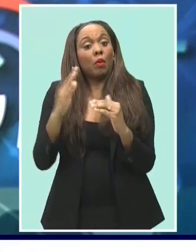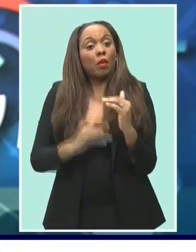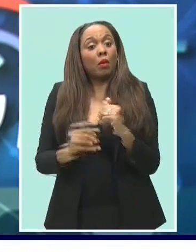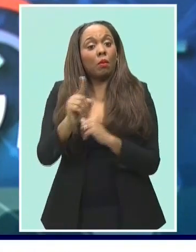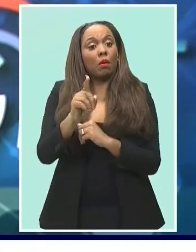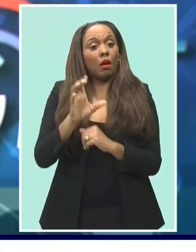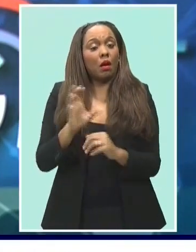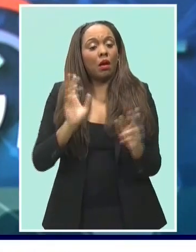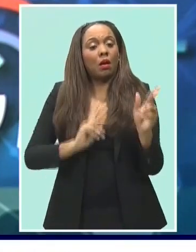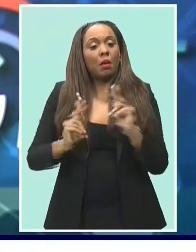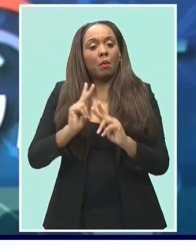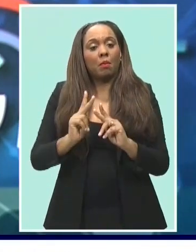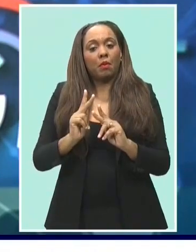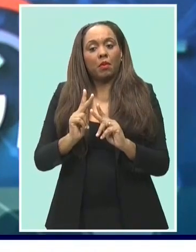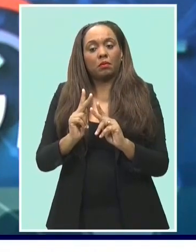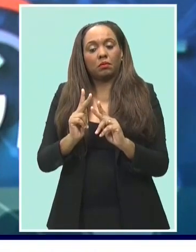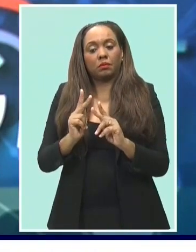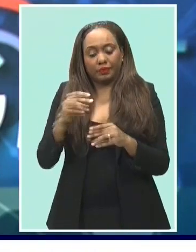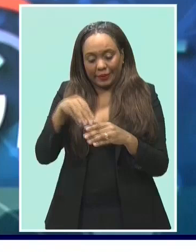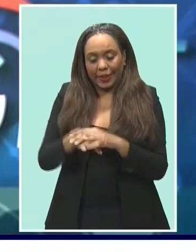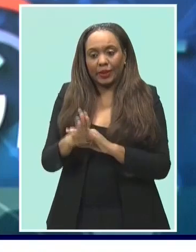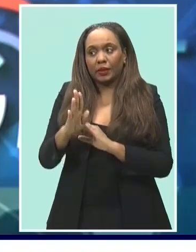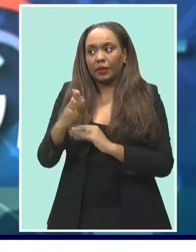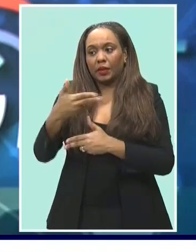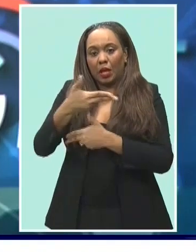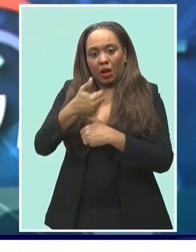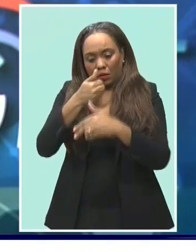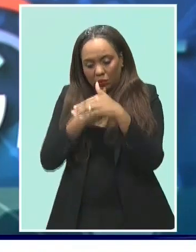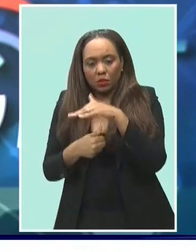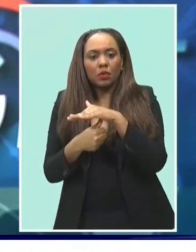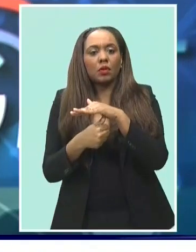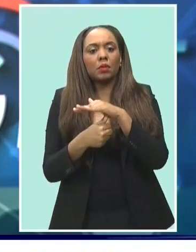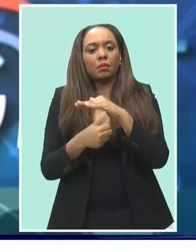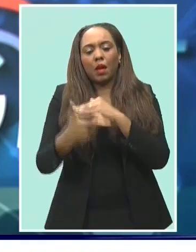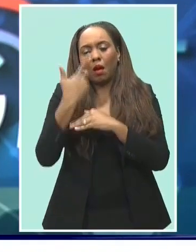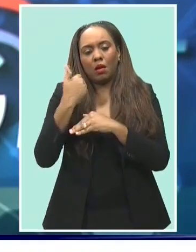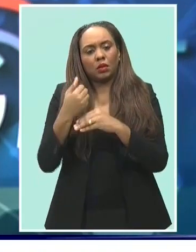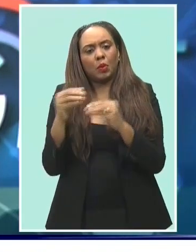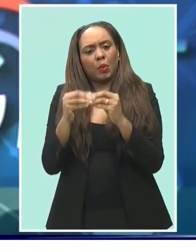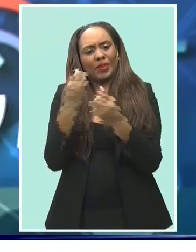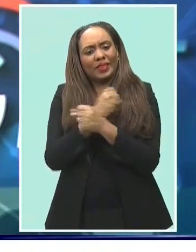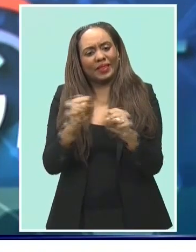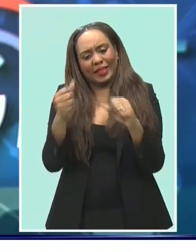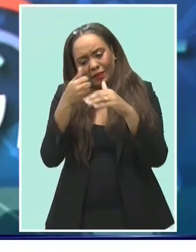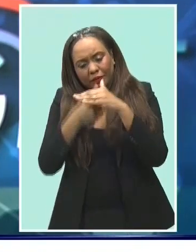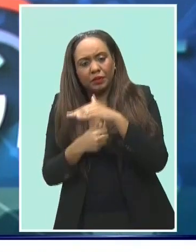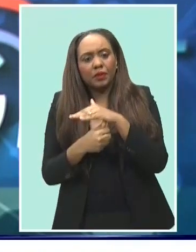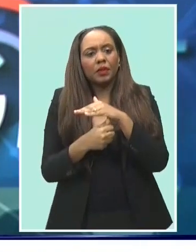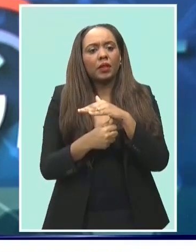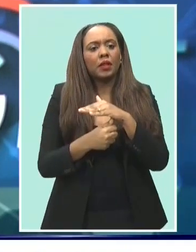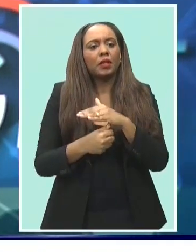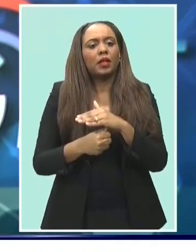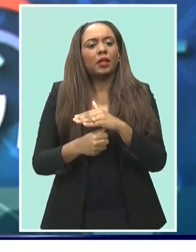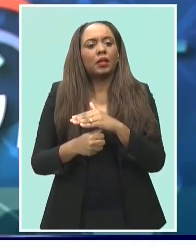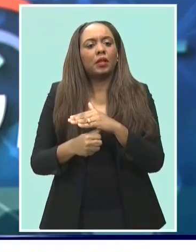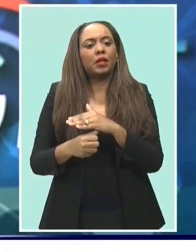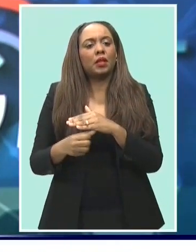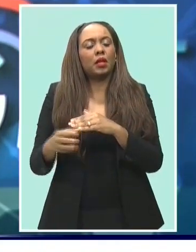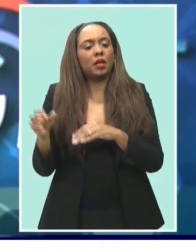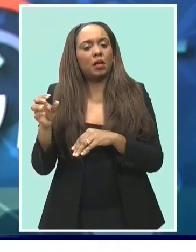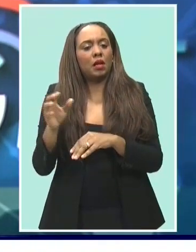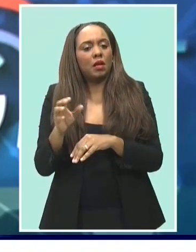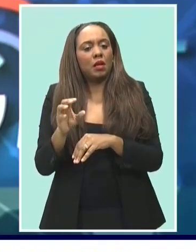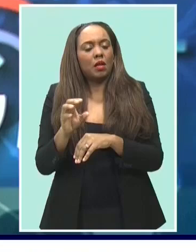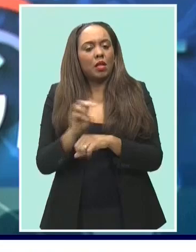Turned to hurricane shelters to ride out the tropical storm. That's according to Minister of Information, Broadcasting and Public Affairs,